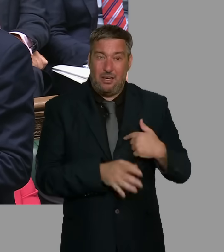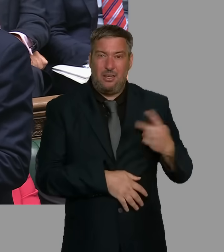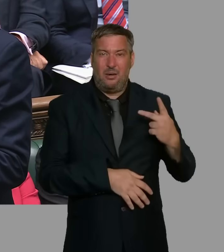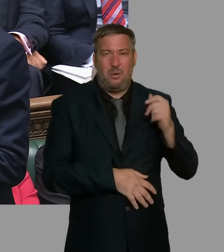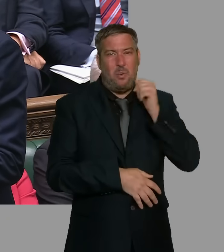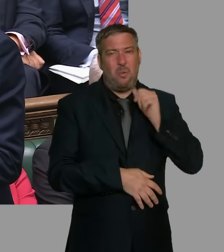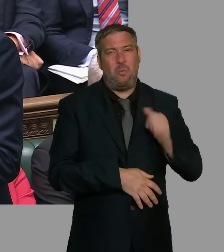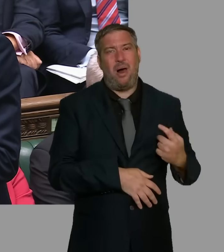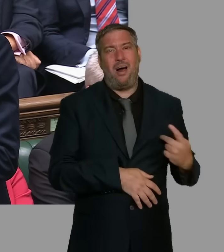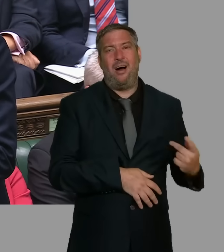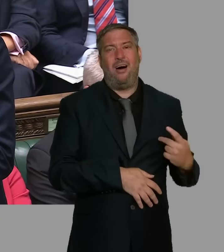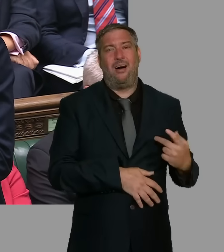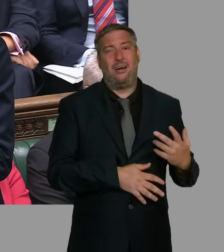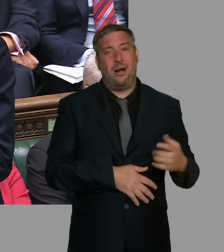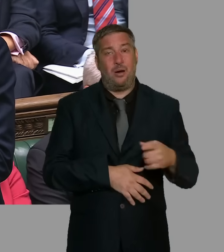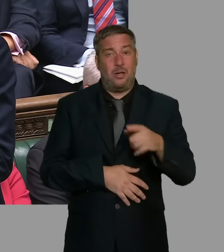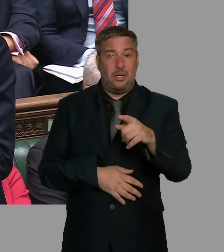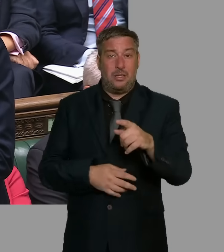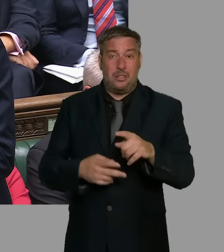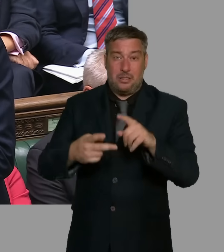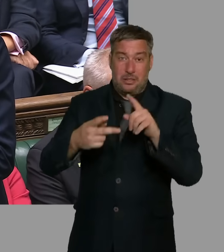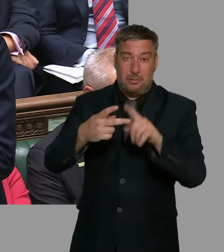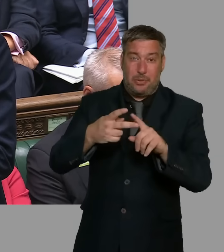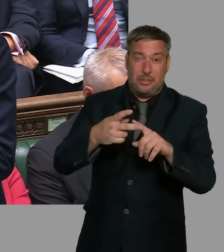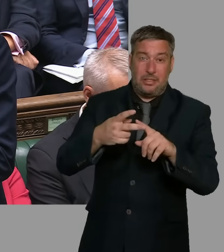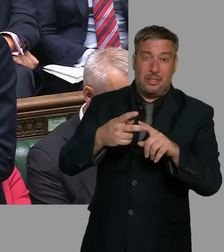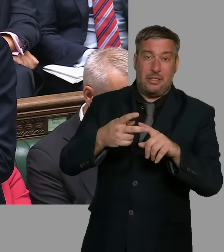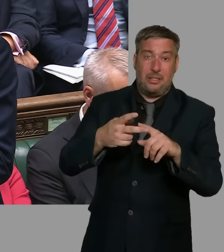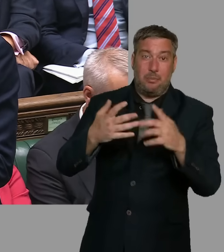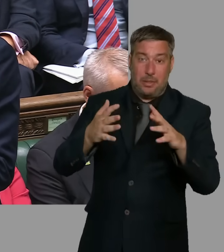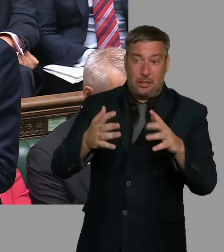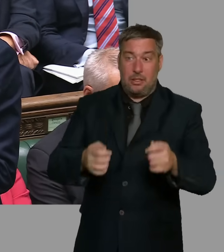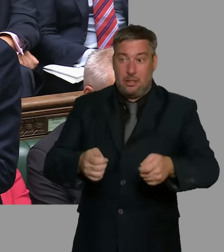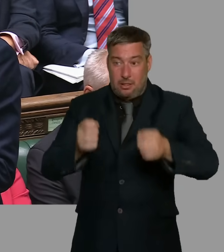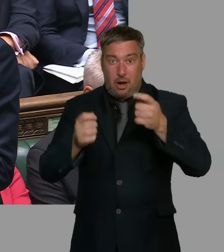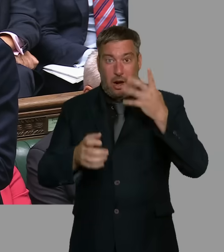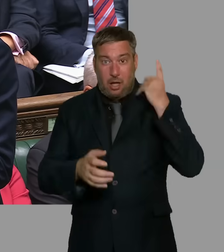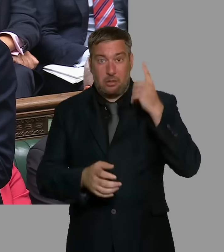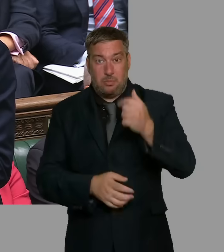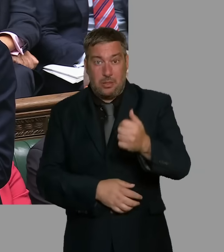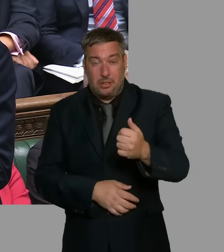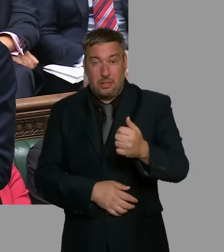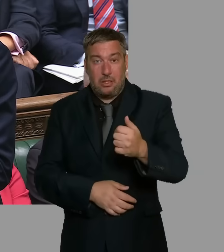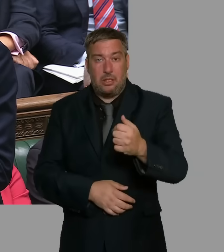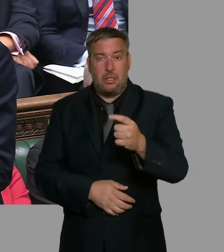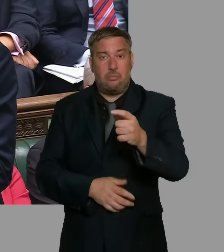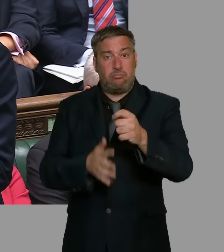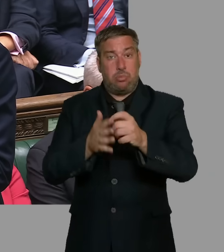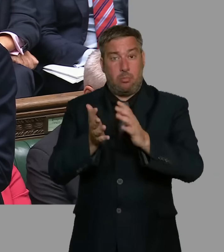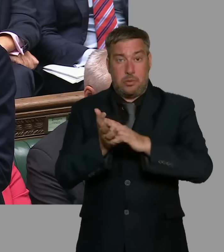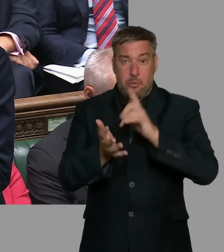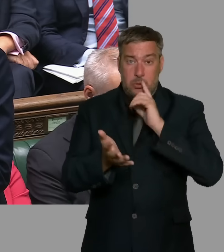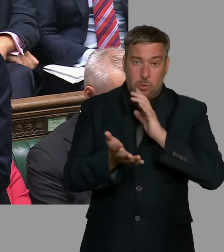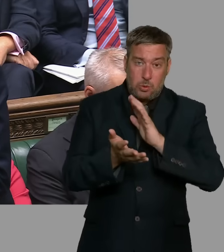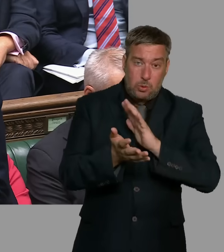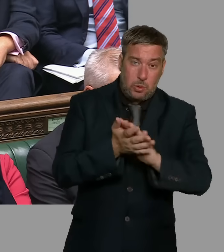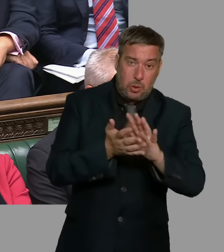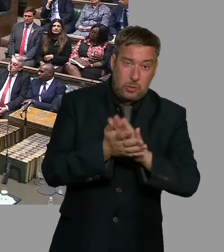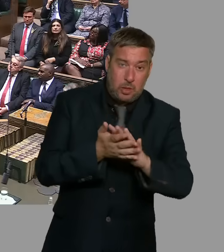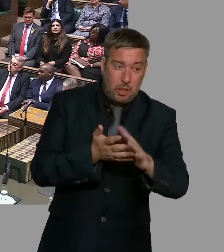overhaul systems for family carers so government works much better for people looking after their loved